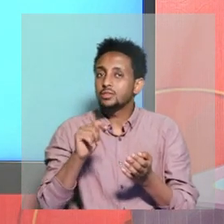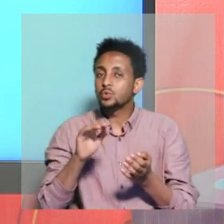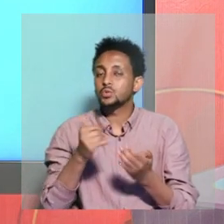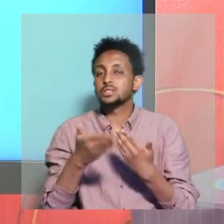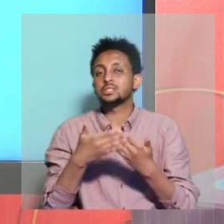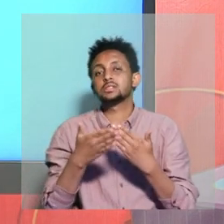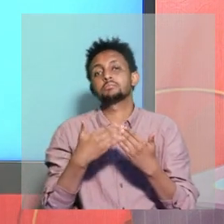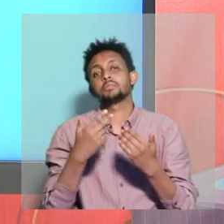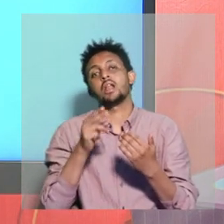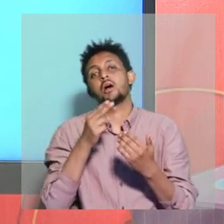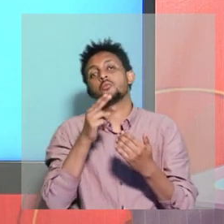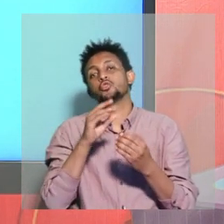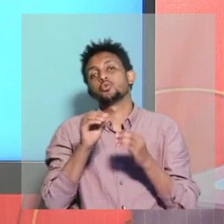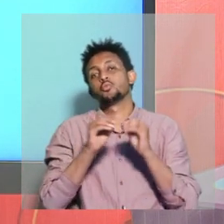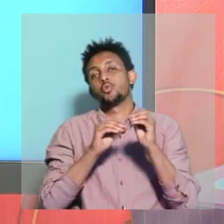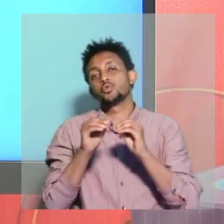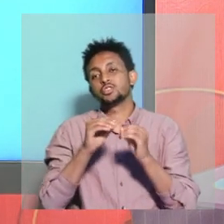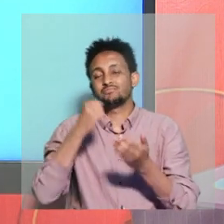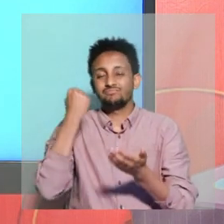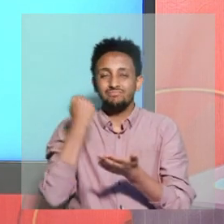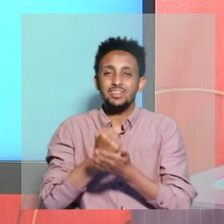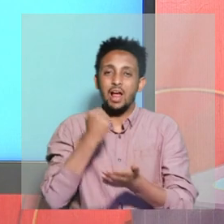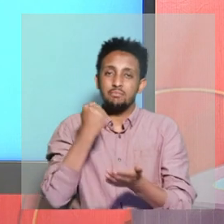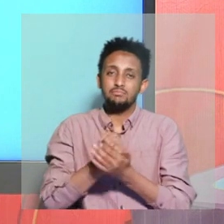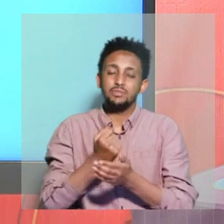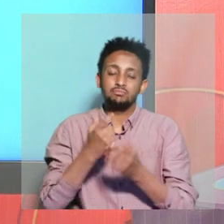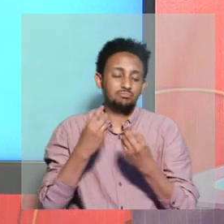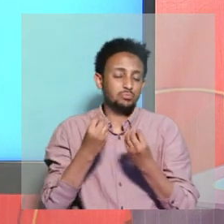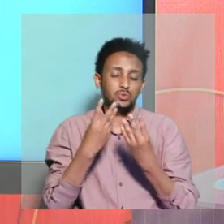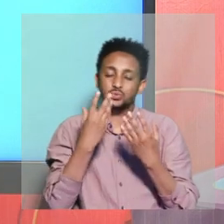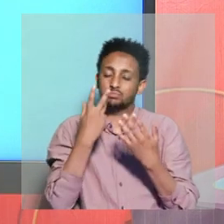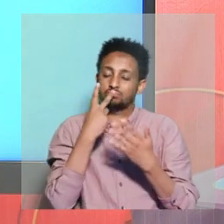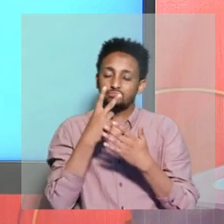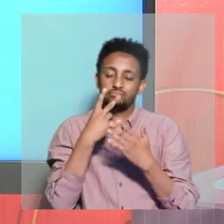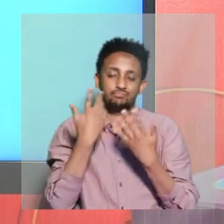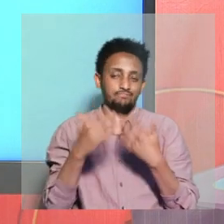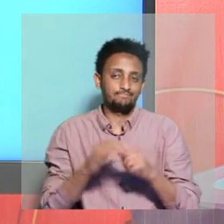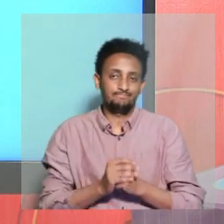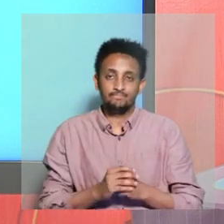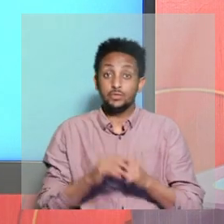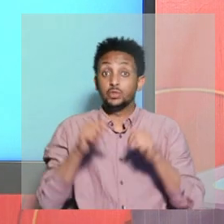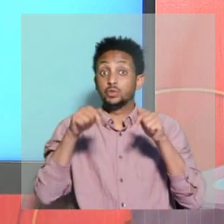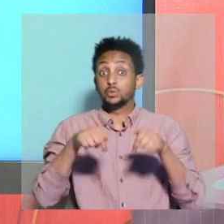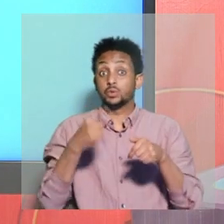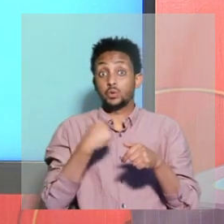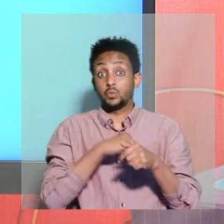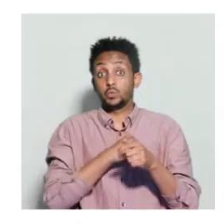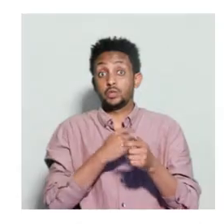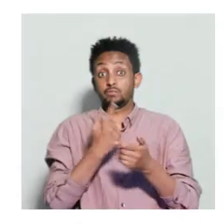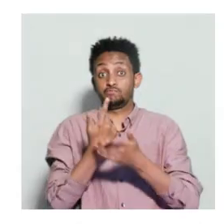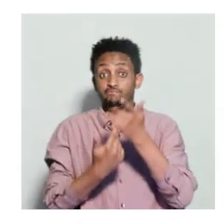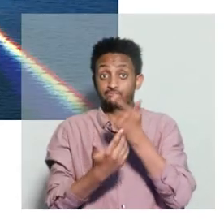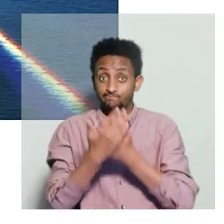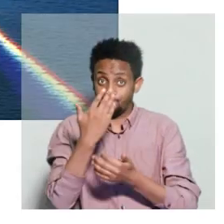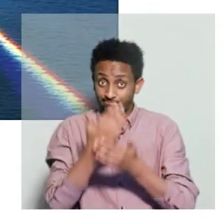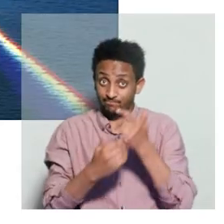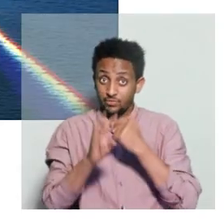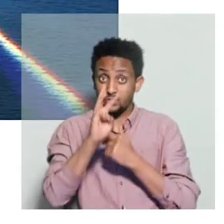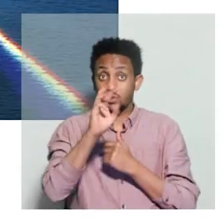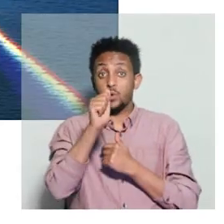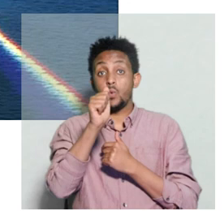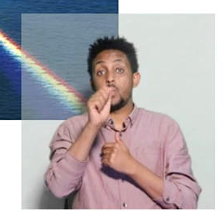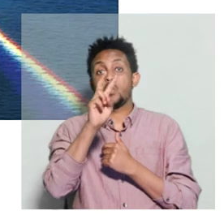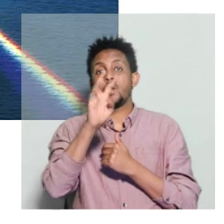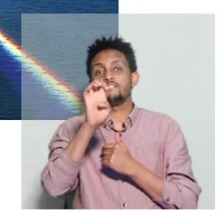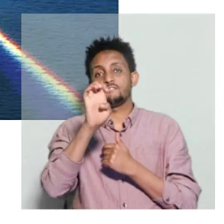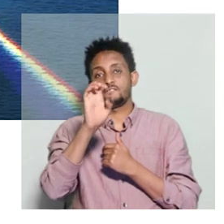simple harmonic motion, damping oscillation, and so on. And today we'll try to discuss about waves